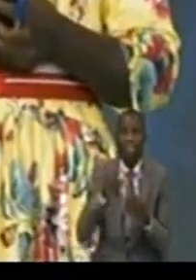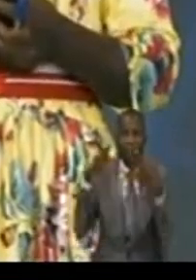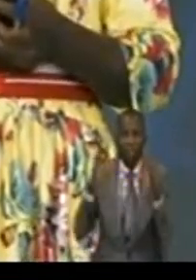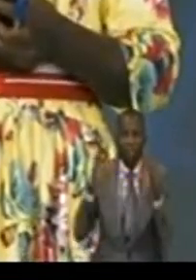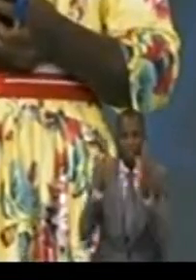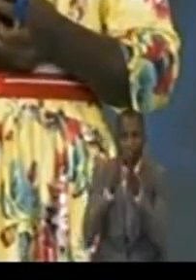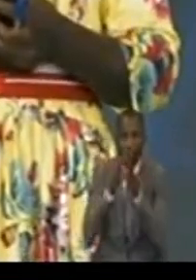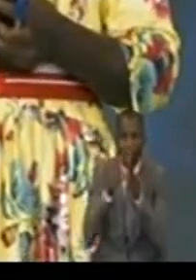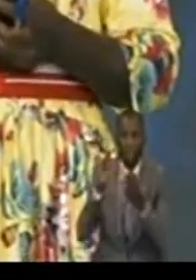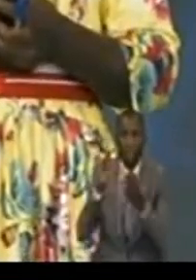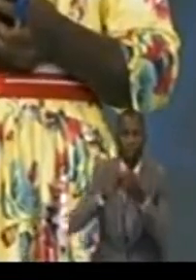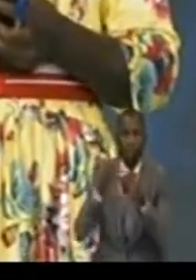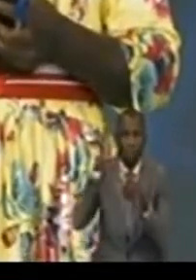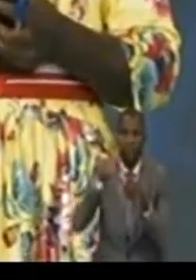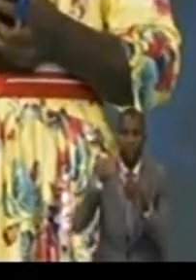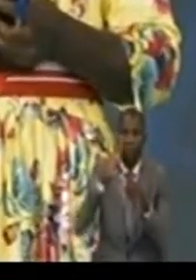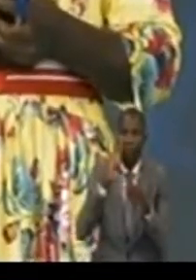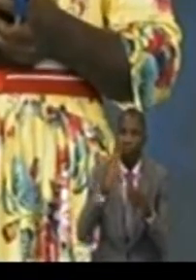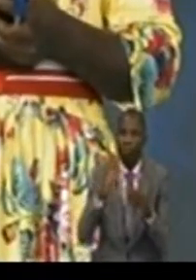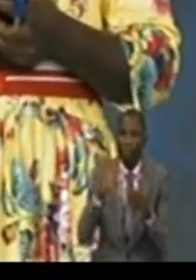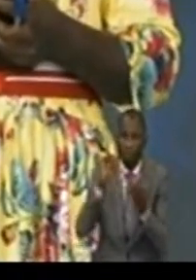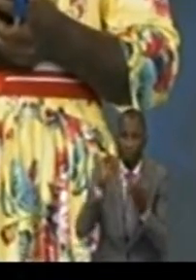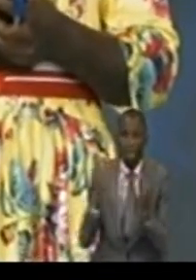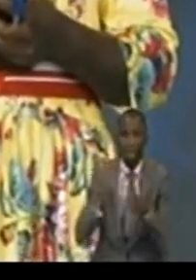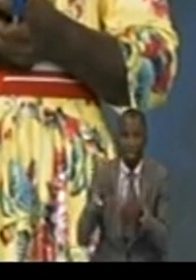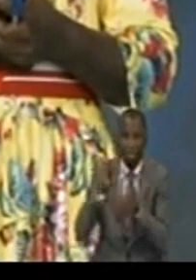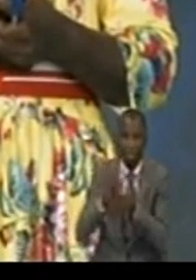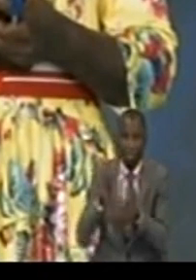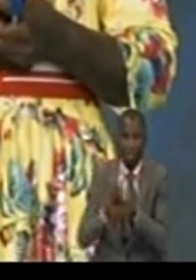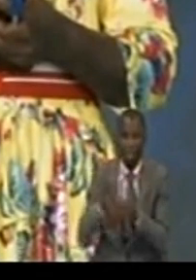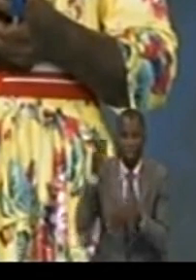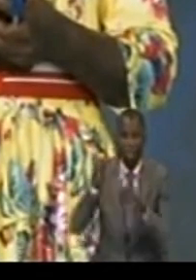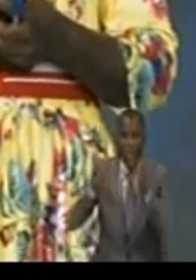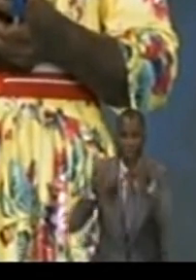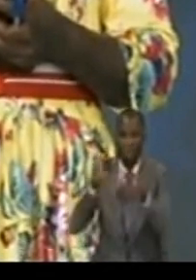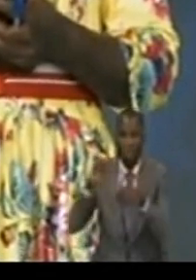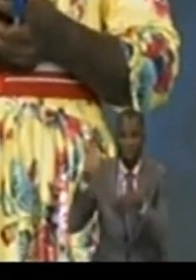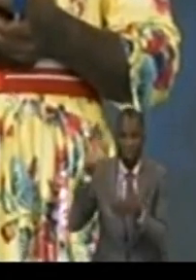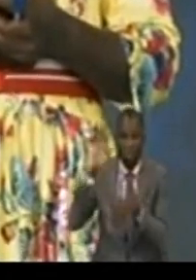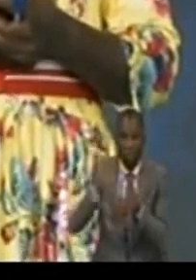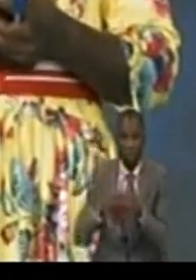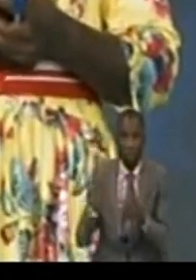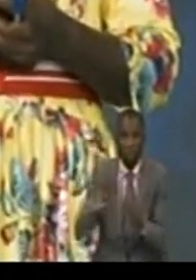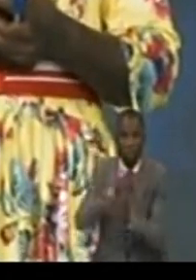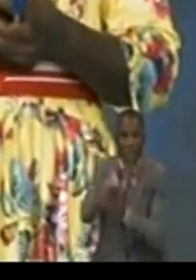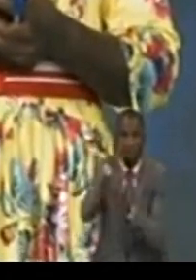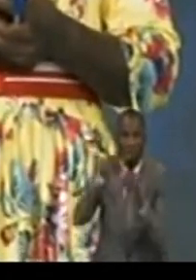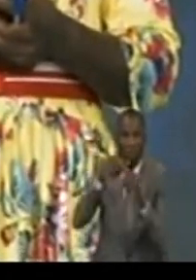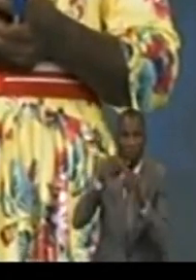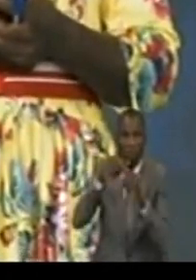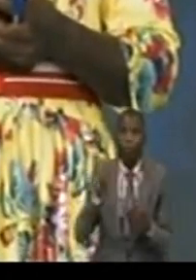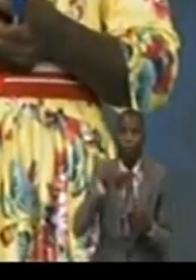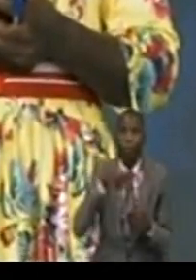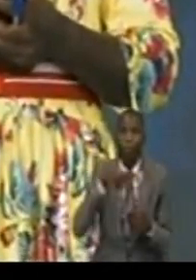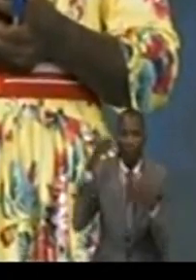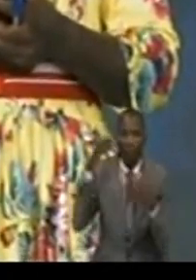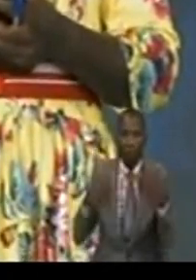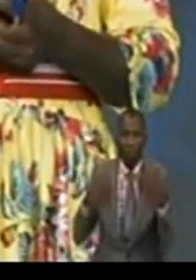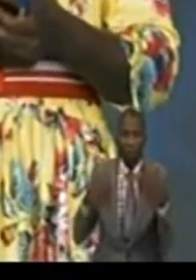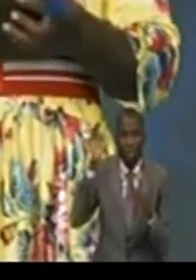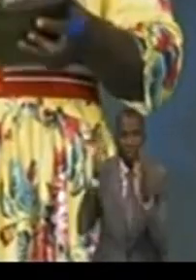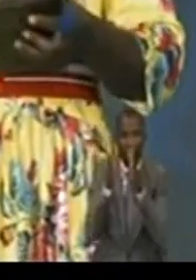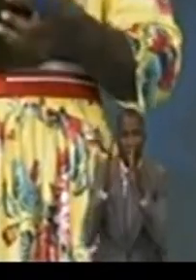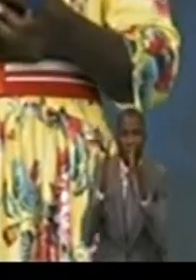the message was going on, when Jesus finished preaching, he said that we should lay hands where we have our